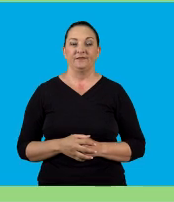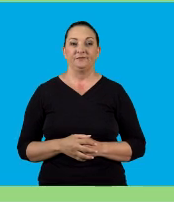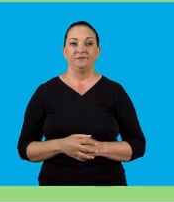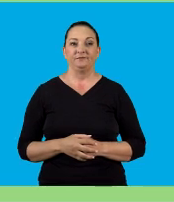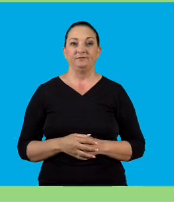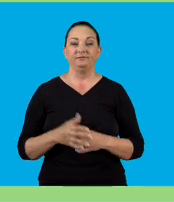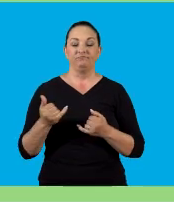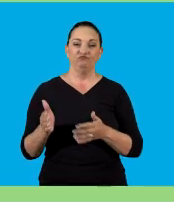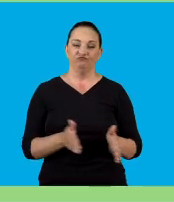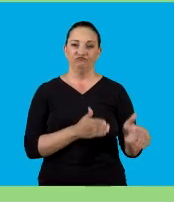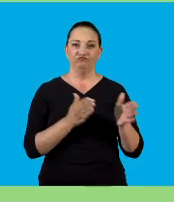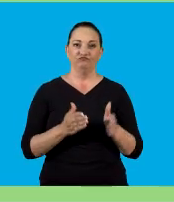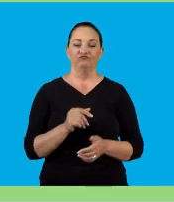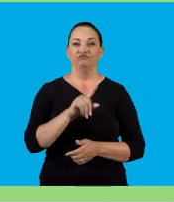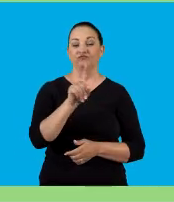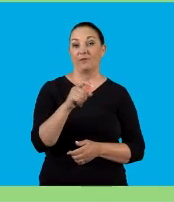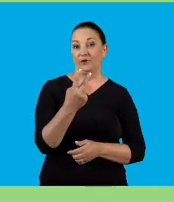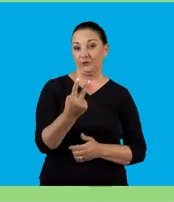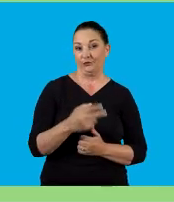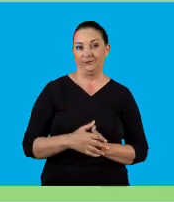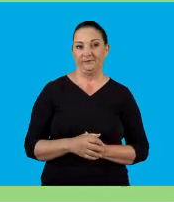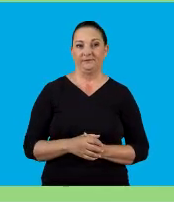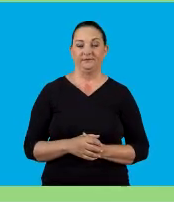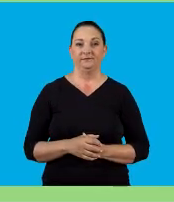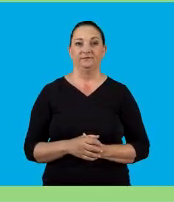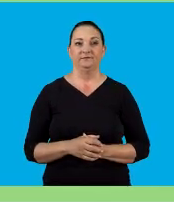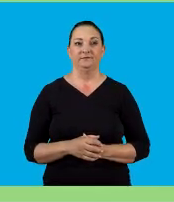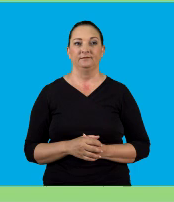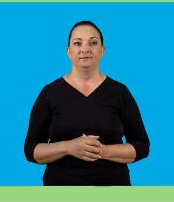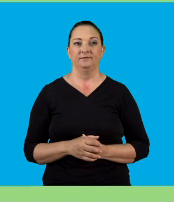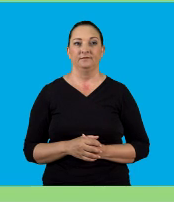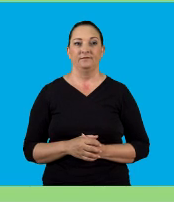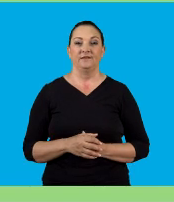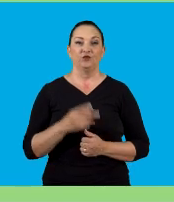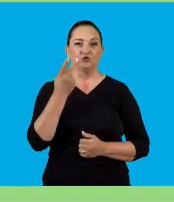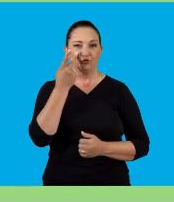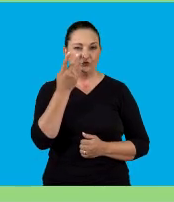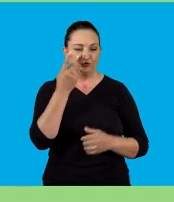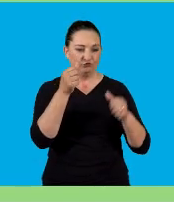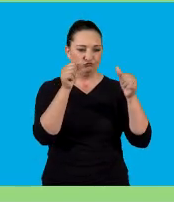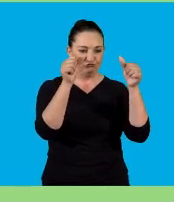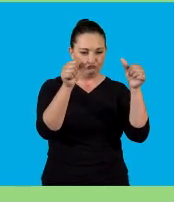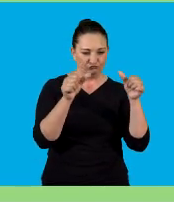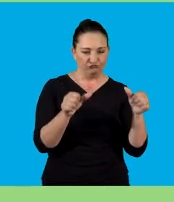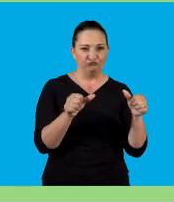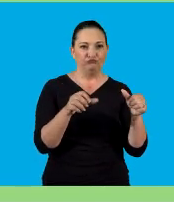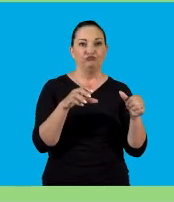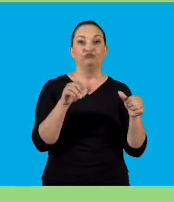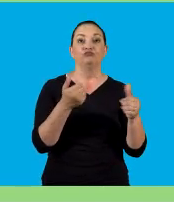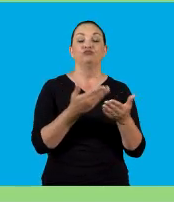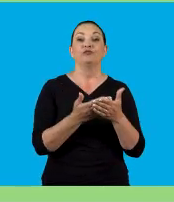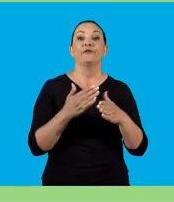Okay, next we move on to question 2. The instruction says annotate the diagram by providing